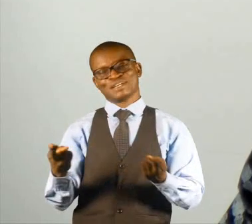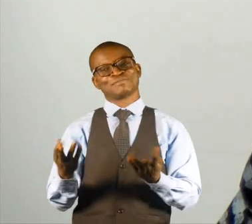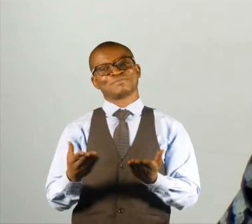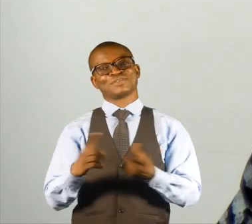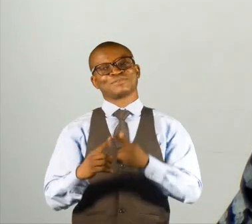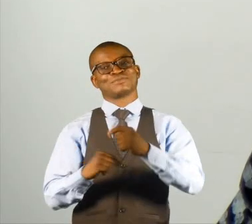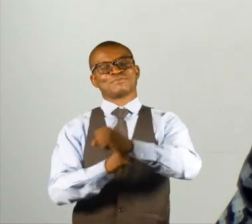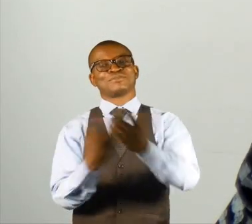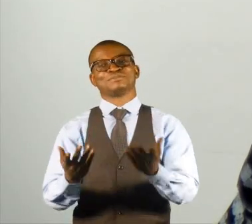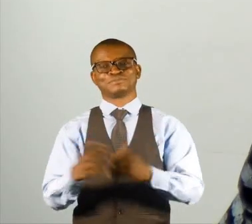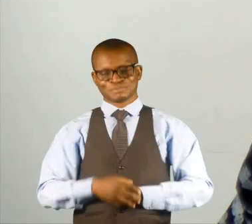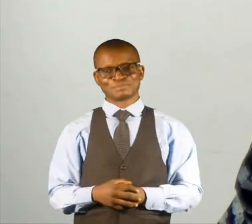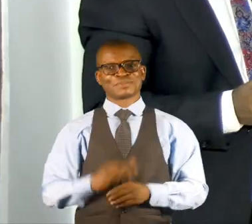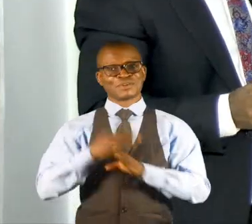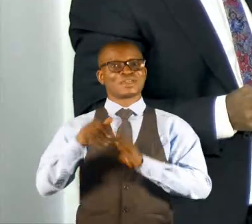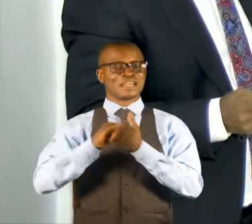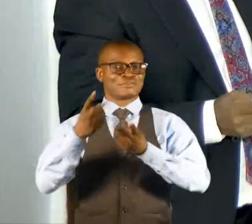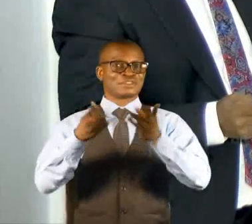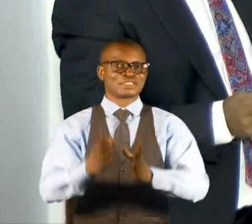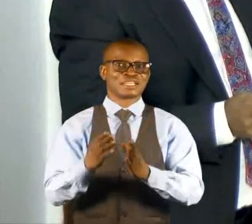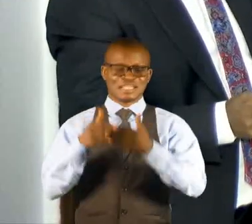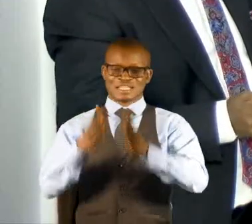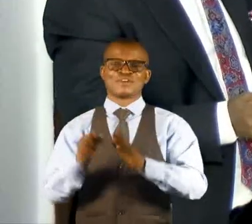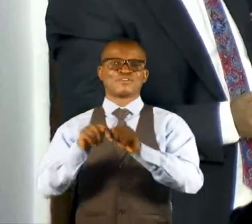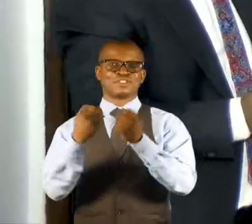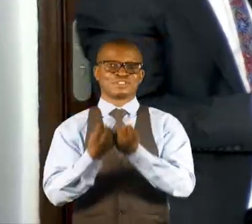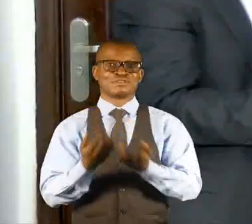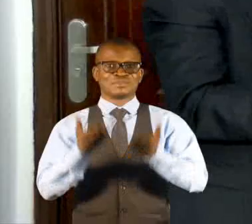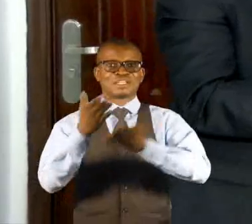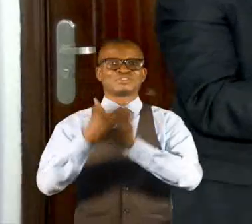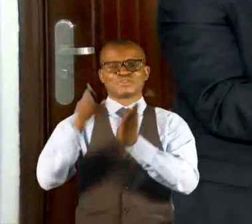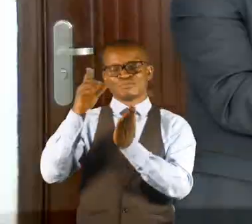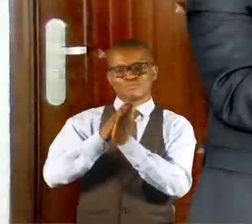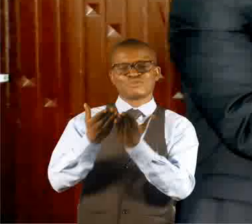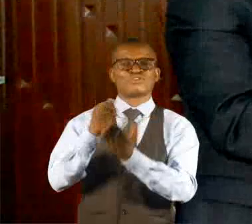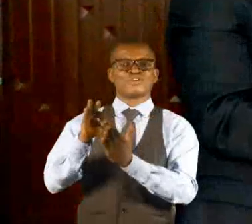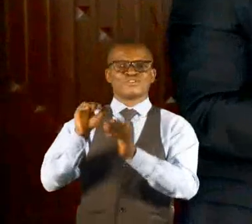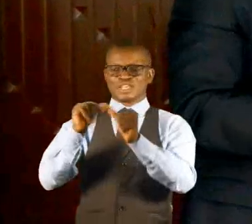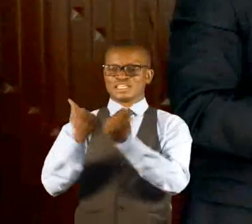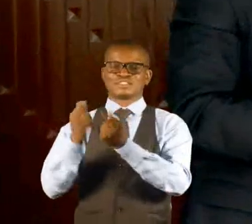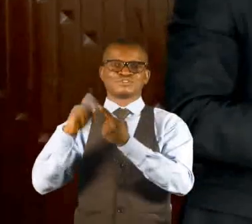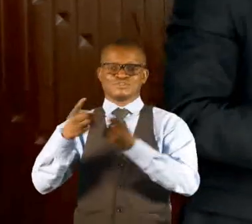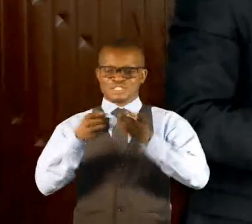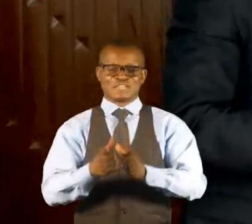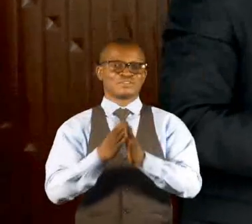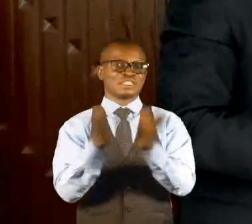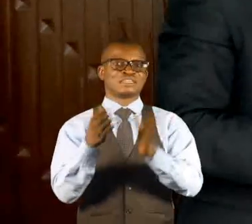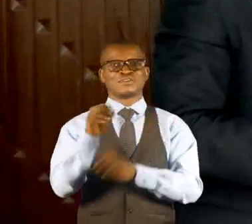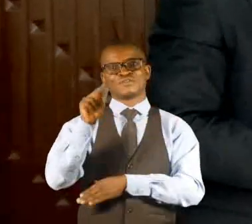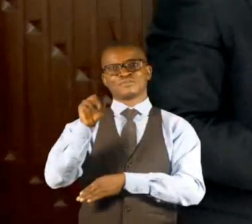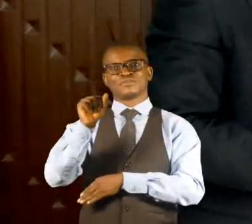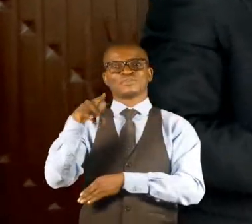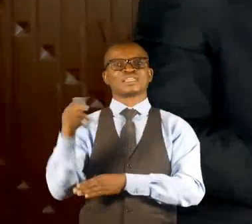we are always here to profile. Concluding the visit, the leader of the team presented some of the publications of his agency to